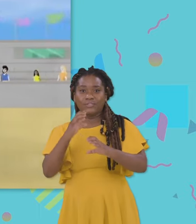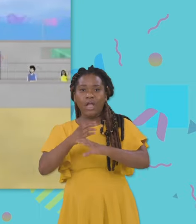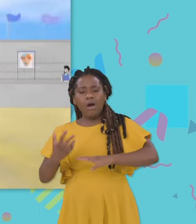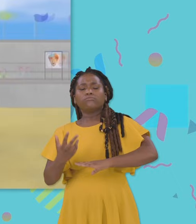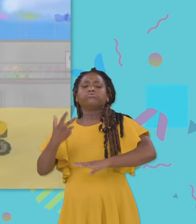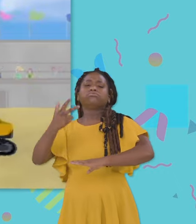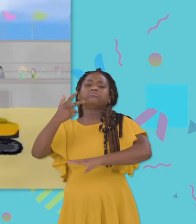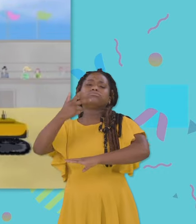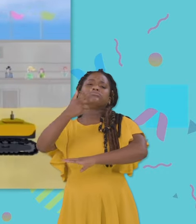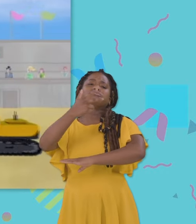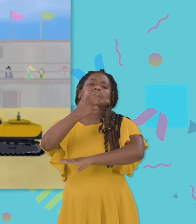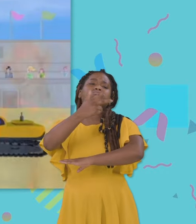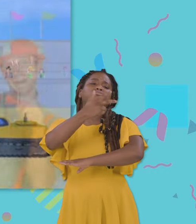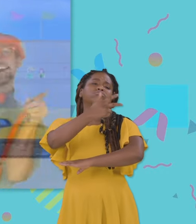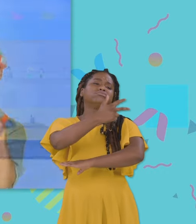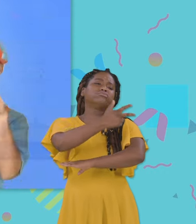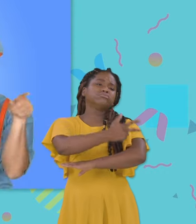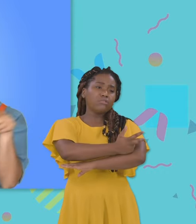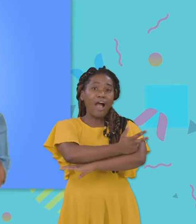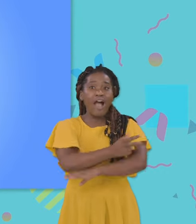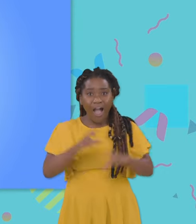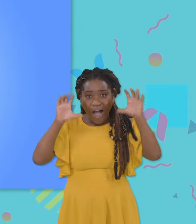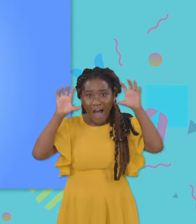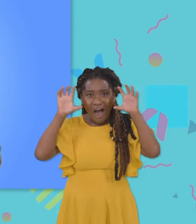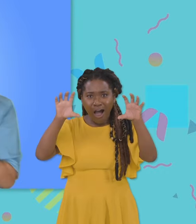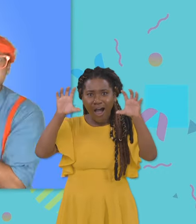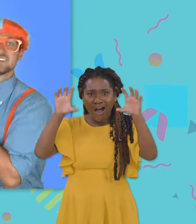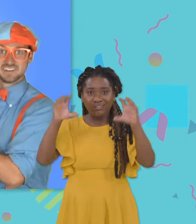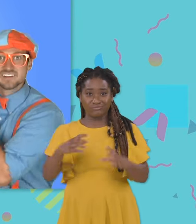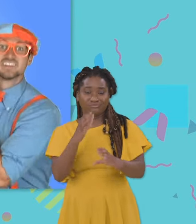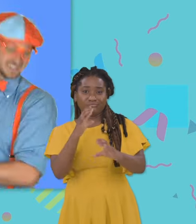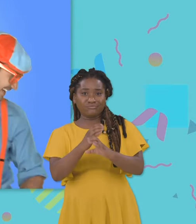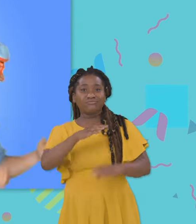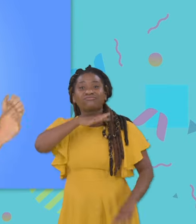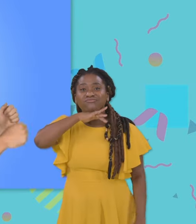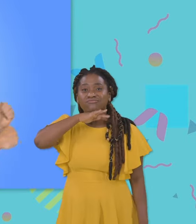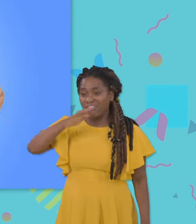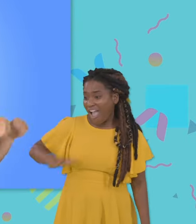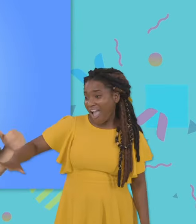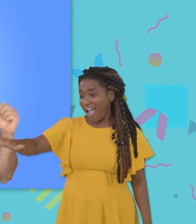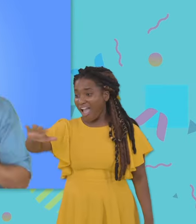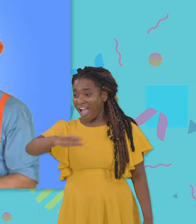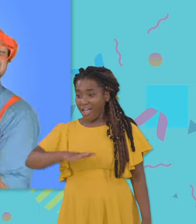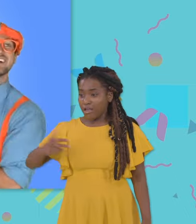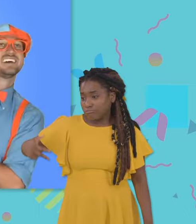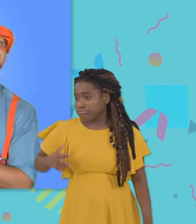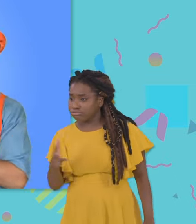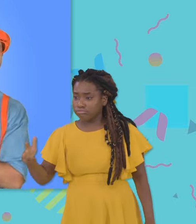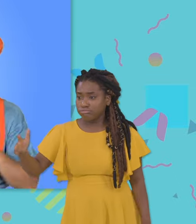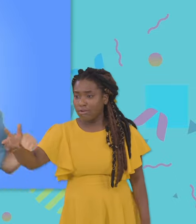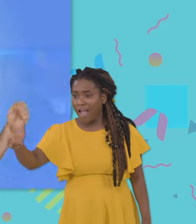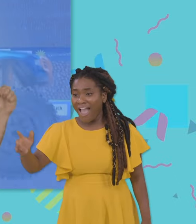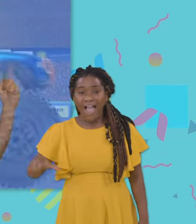Monster trucks in the air, oh. Monster trucks in the dirt, oh. Can